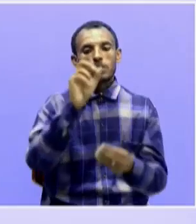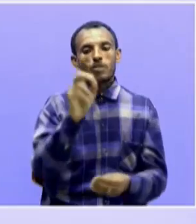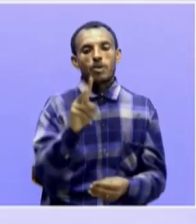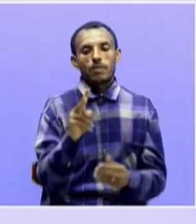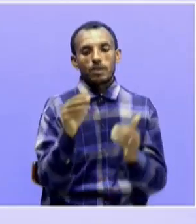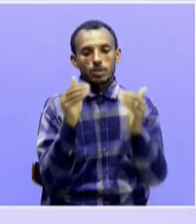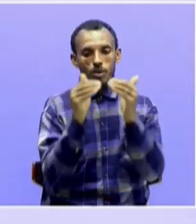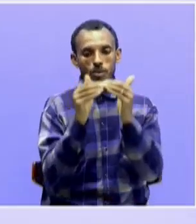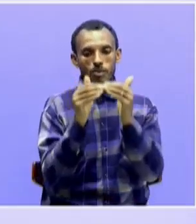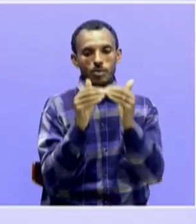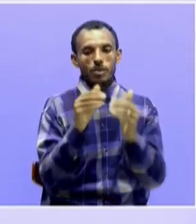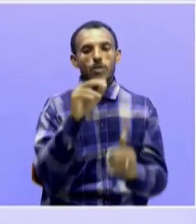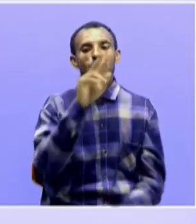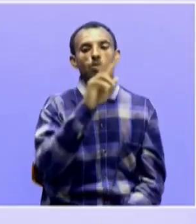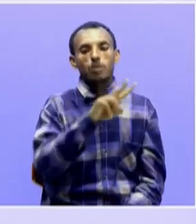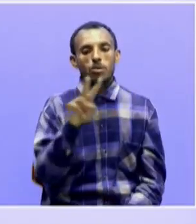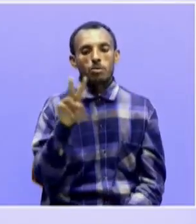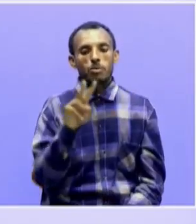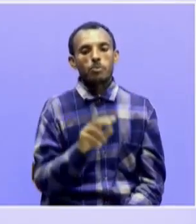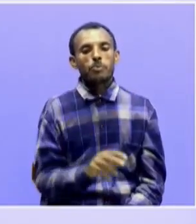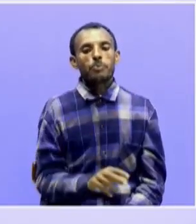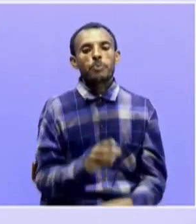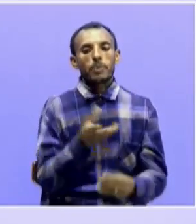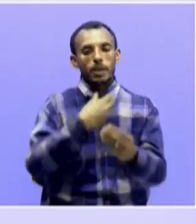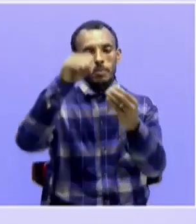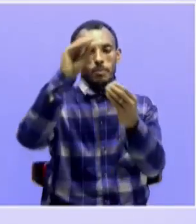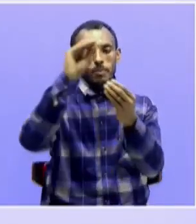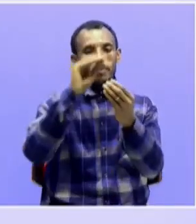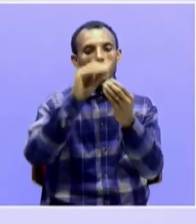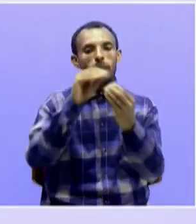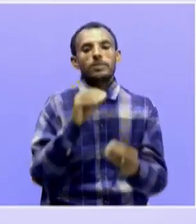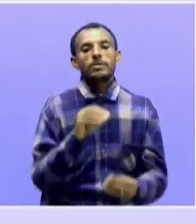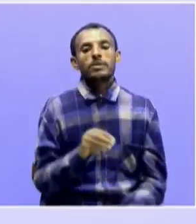this, 22, 22 plus